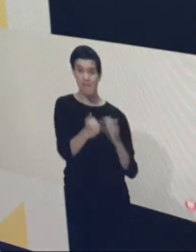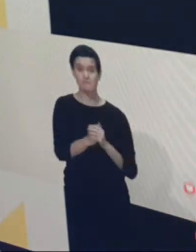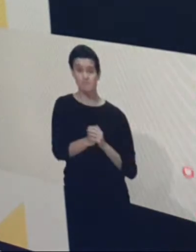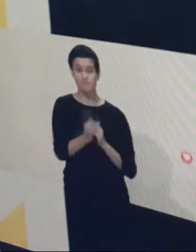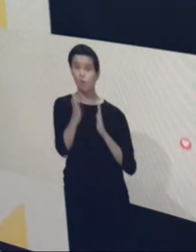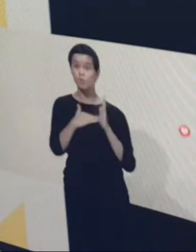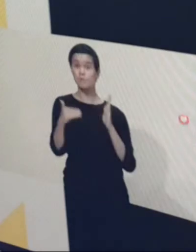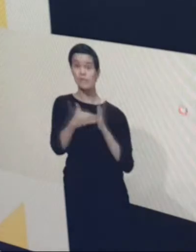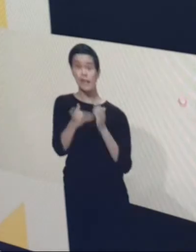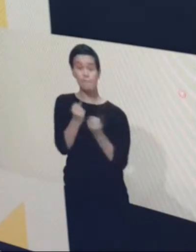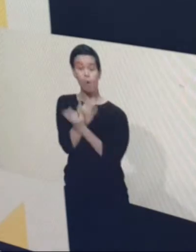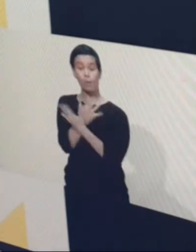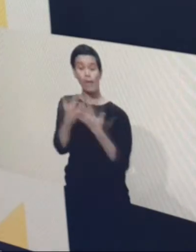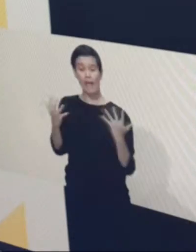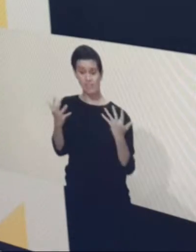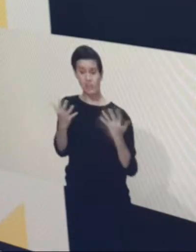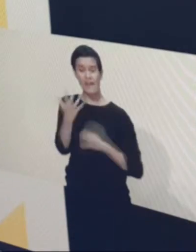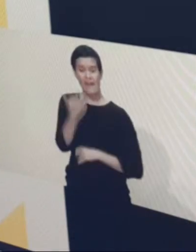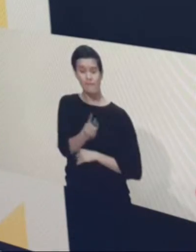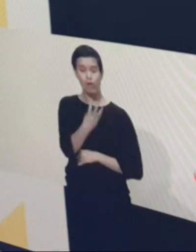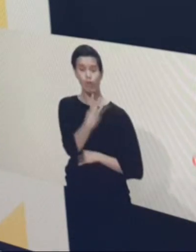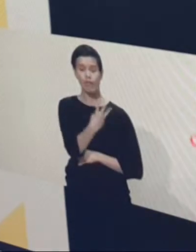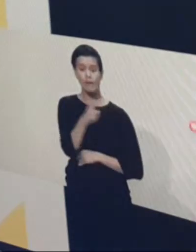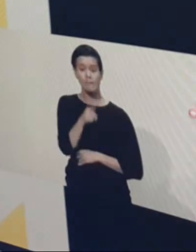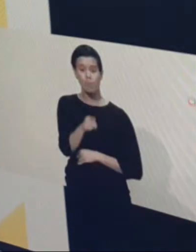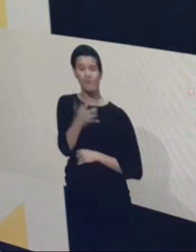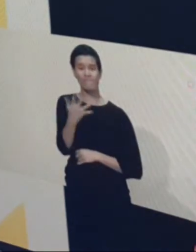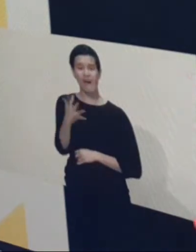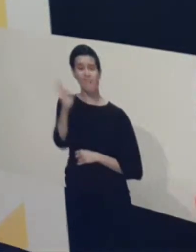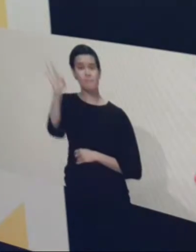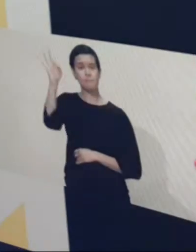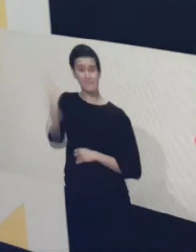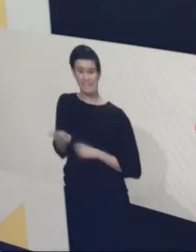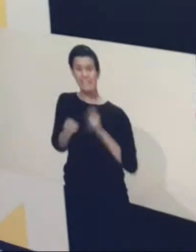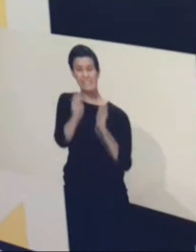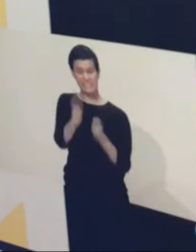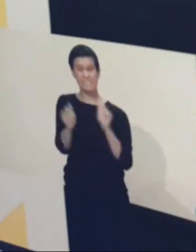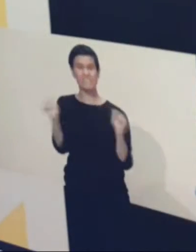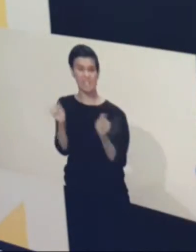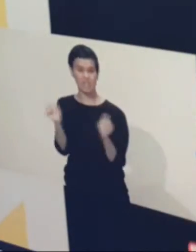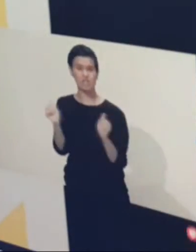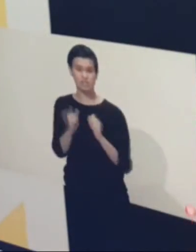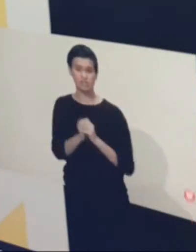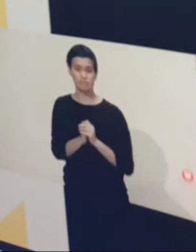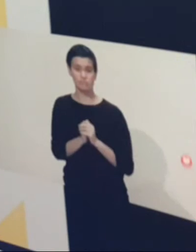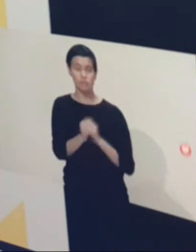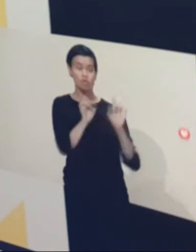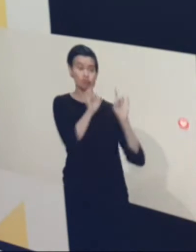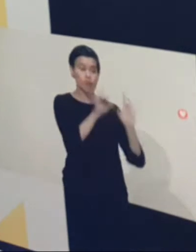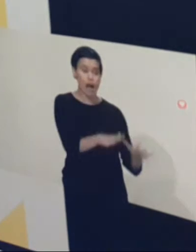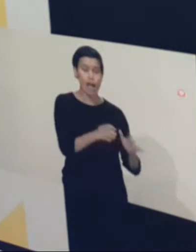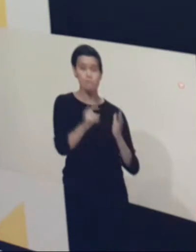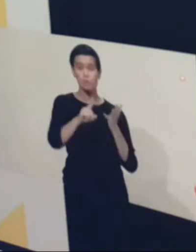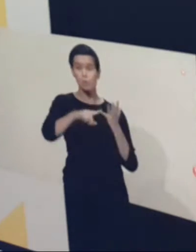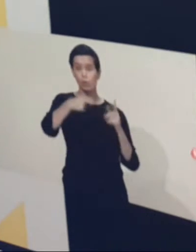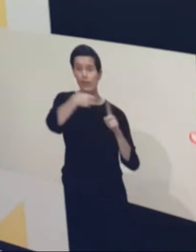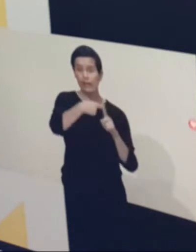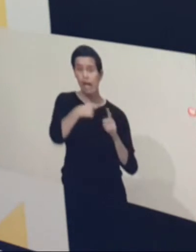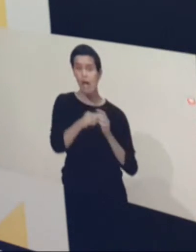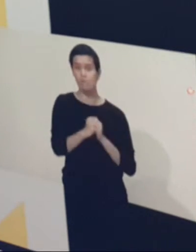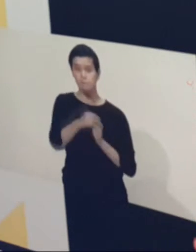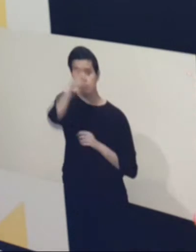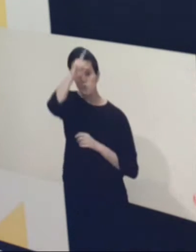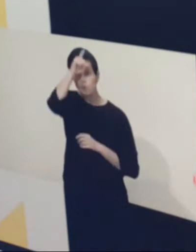rates are amongst the highest in the world per capita, ahead of countries like Australia, the UK, Germany, Singapore, and South